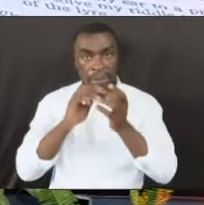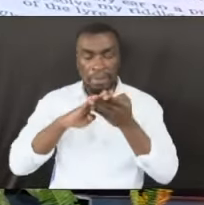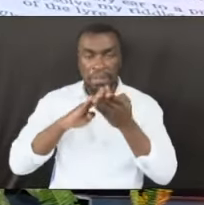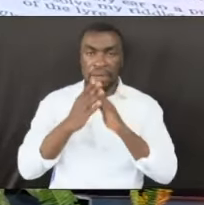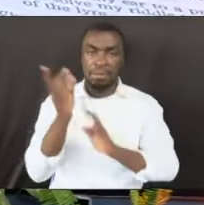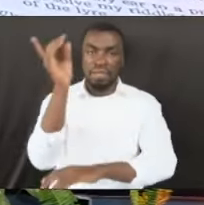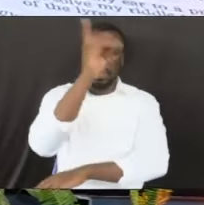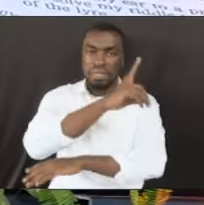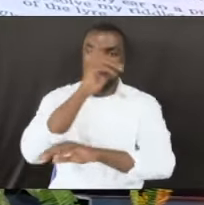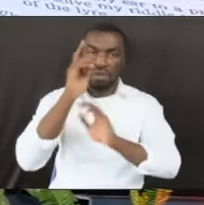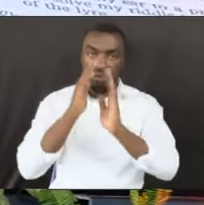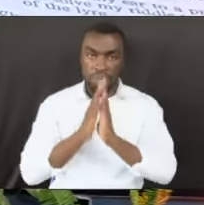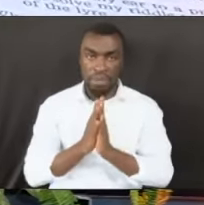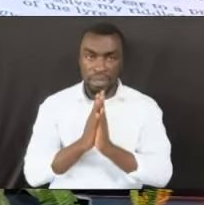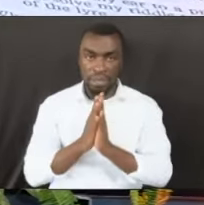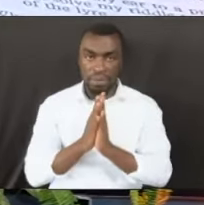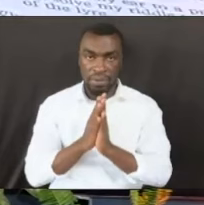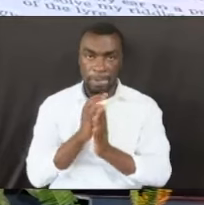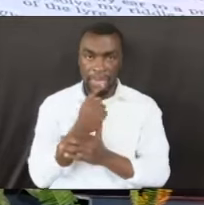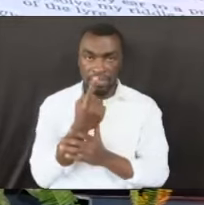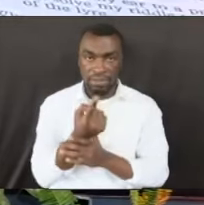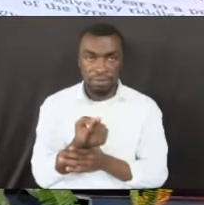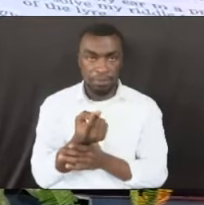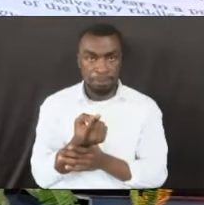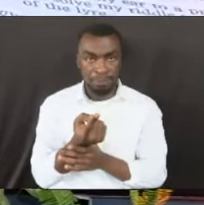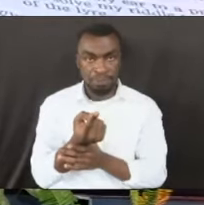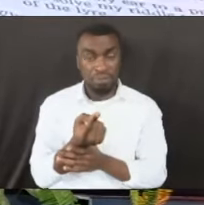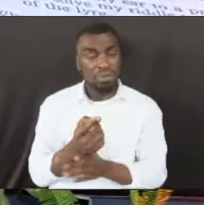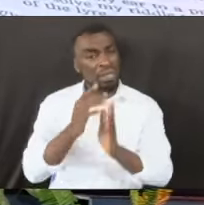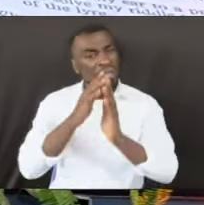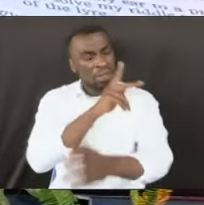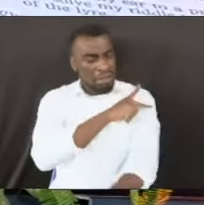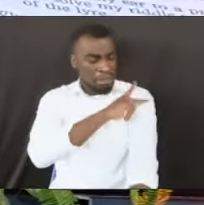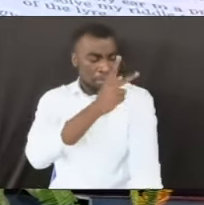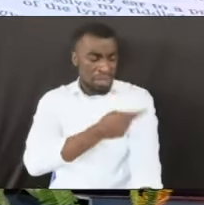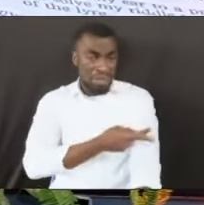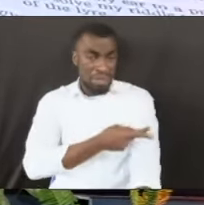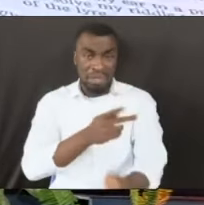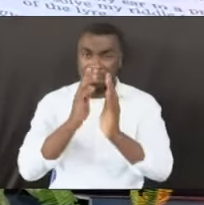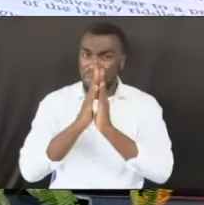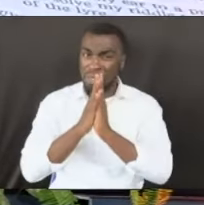So, by the way, the power in praying is not in the darkness.